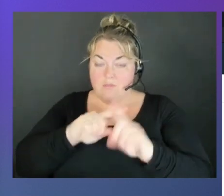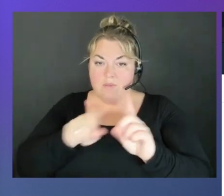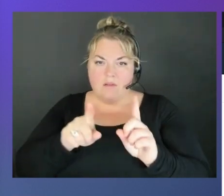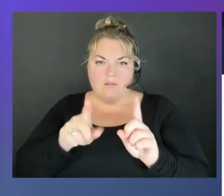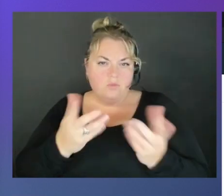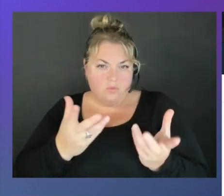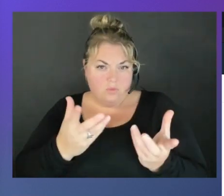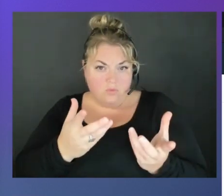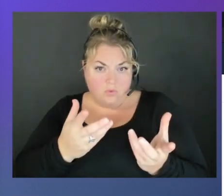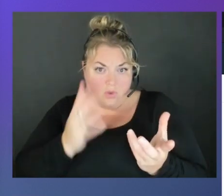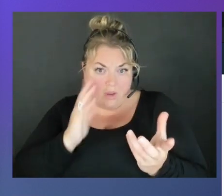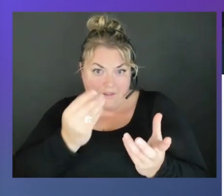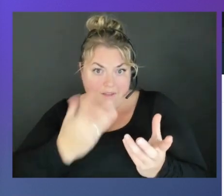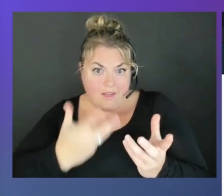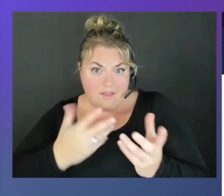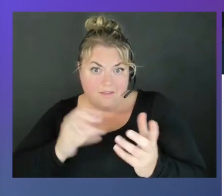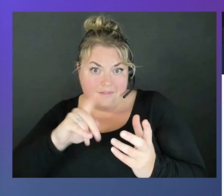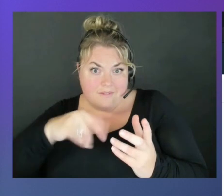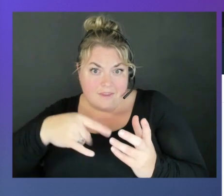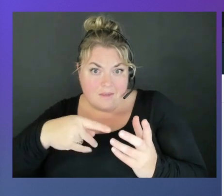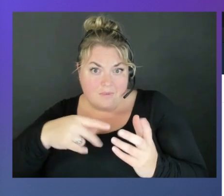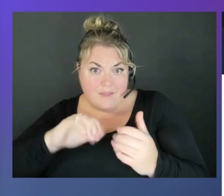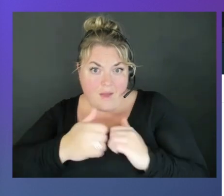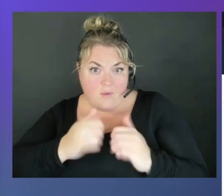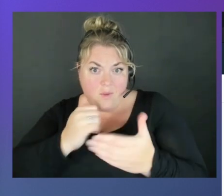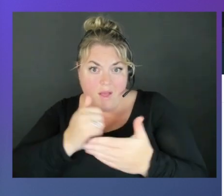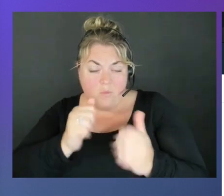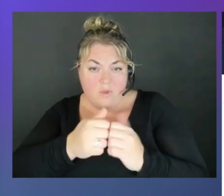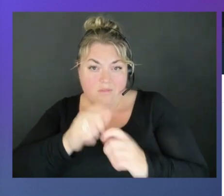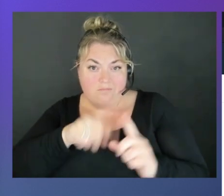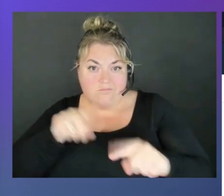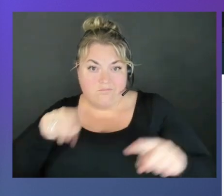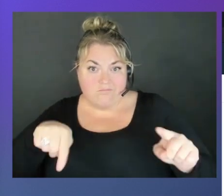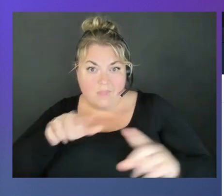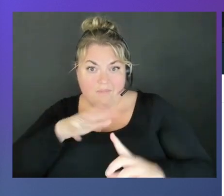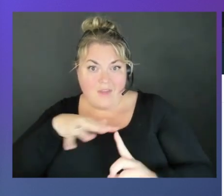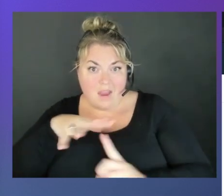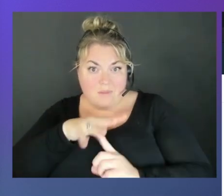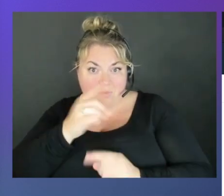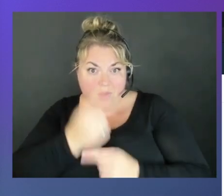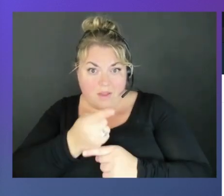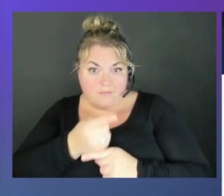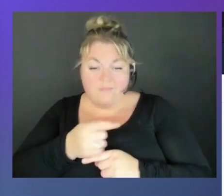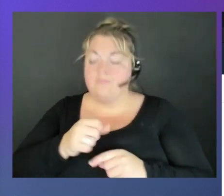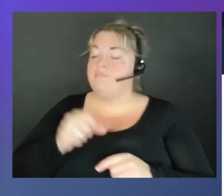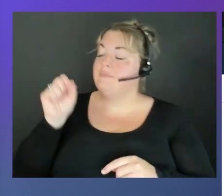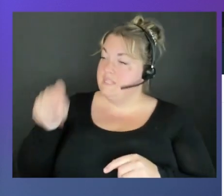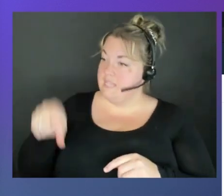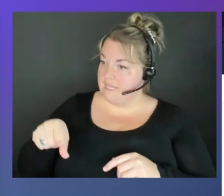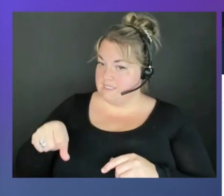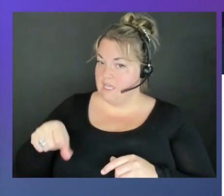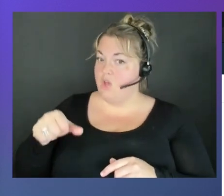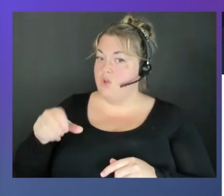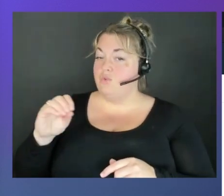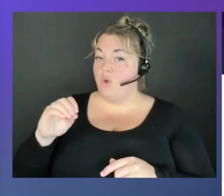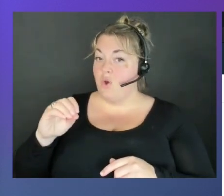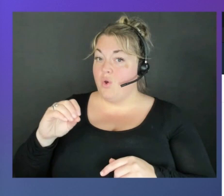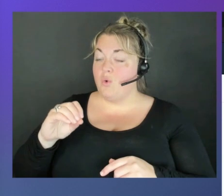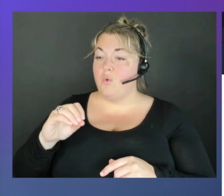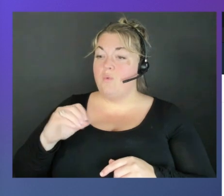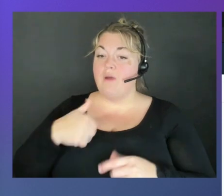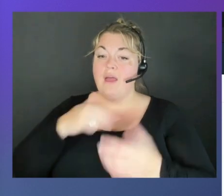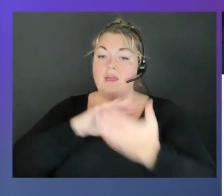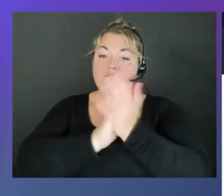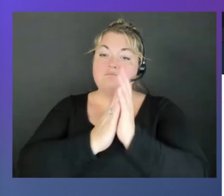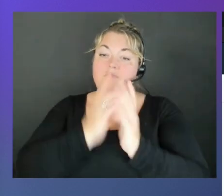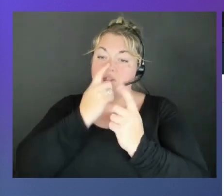tips on how that can help with various different environments. Yeah. So it piqued my interest when we were talking a